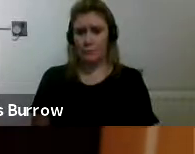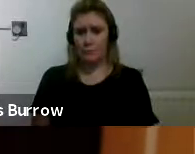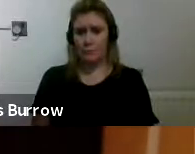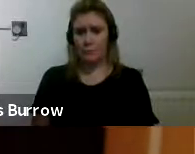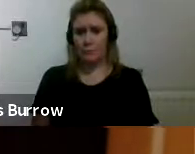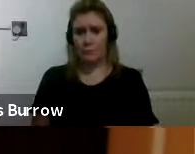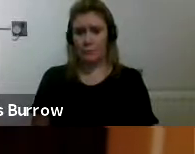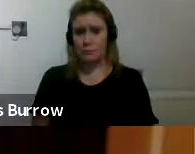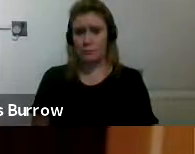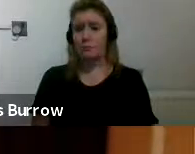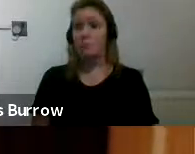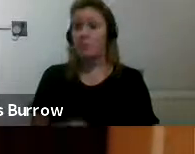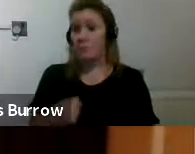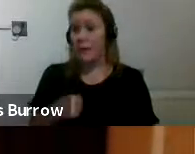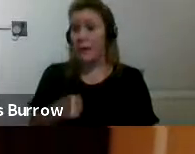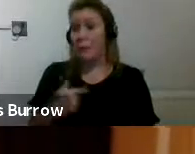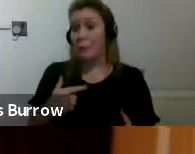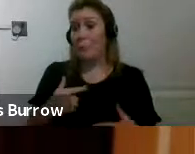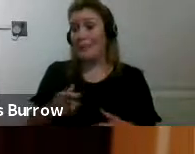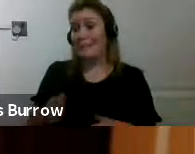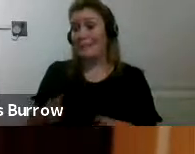I've carried knives,